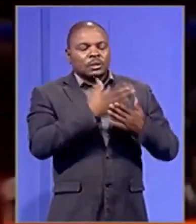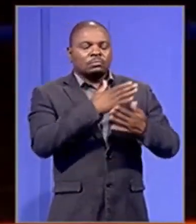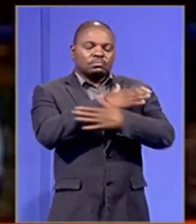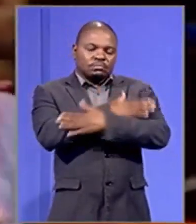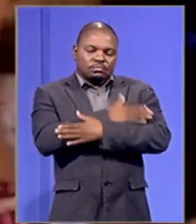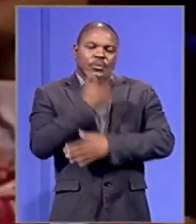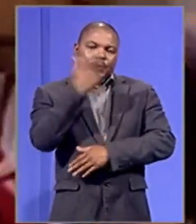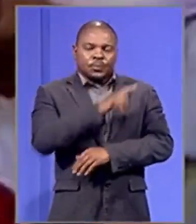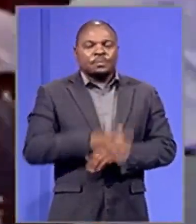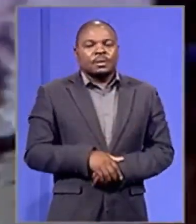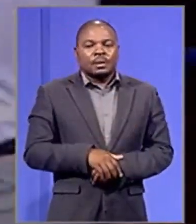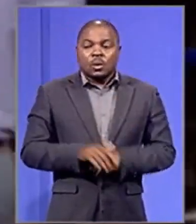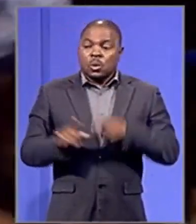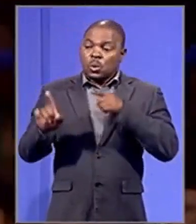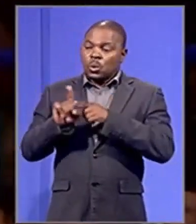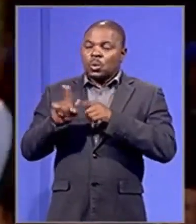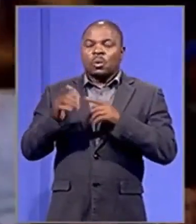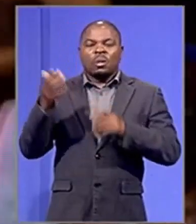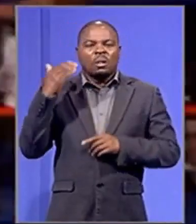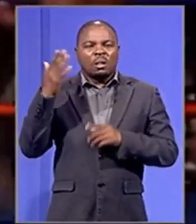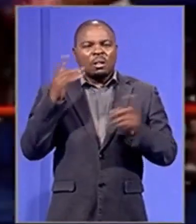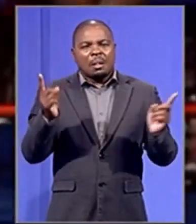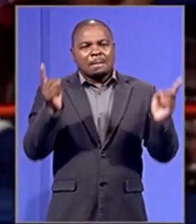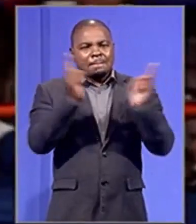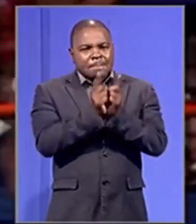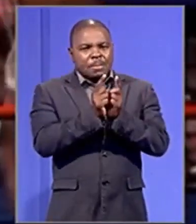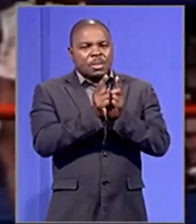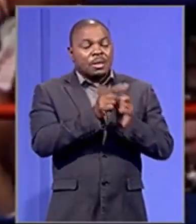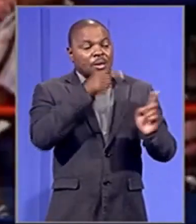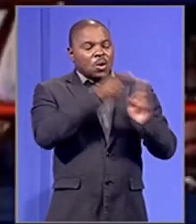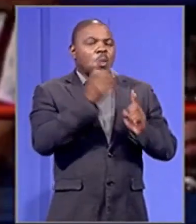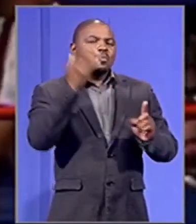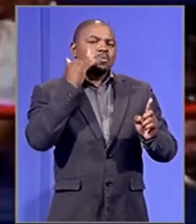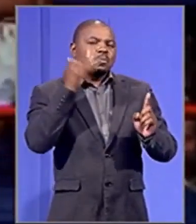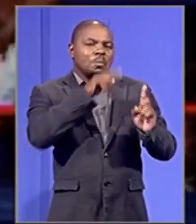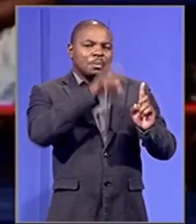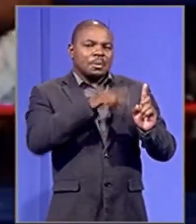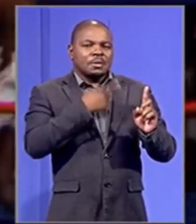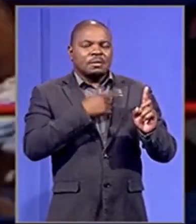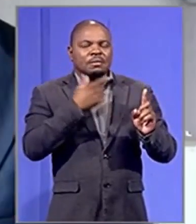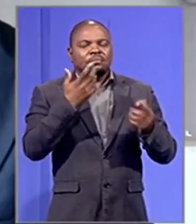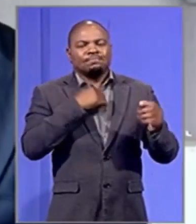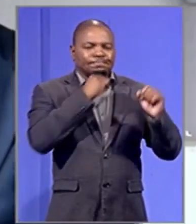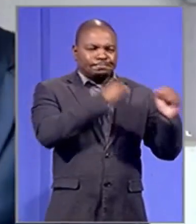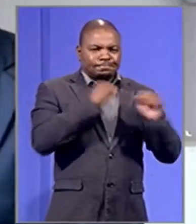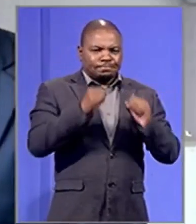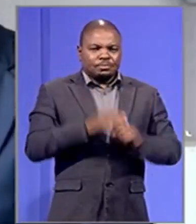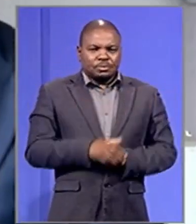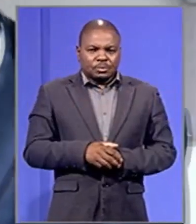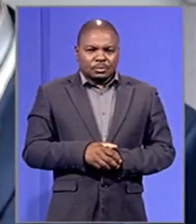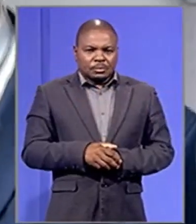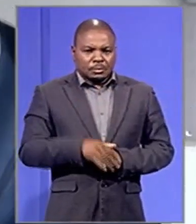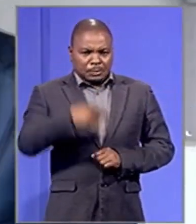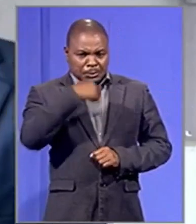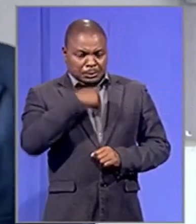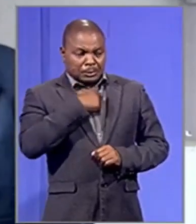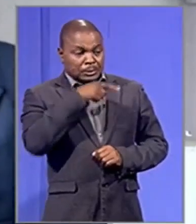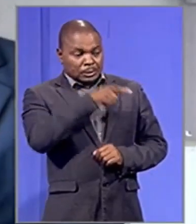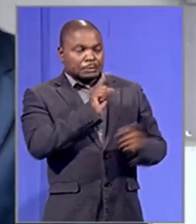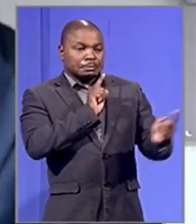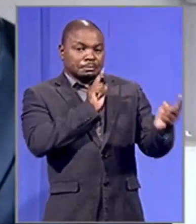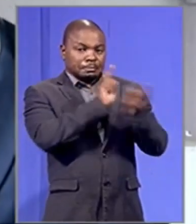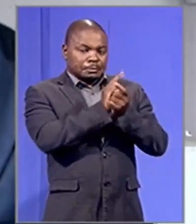khutso. Mathato o ne a lwa kgatlhanong le mosweu Gerrie Coetzee mo motshamekong wa mabole. Ke le Gerrie Coetzee le hore nna ke be